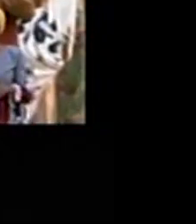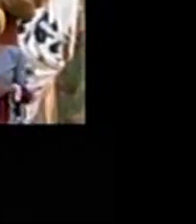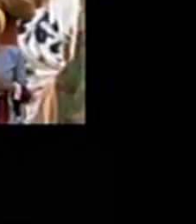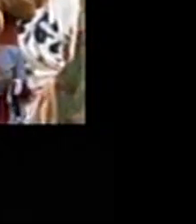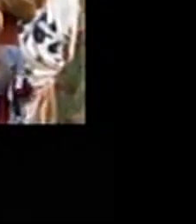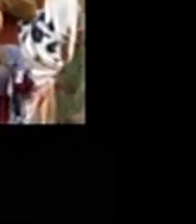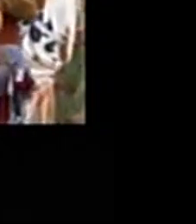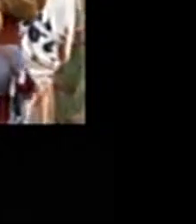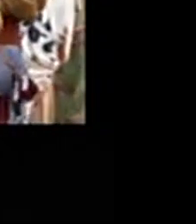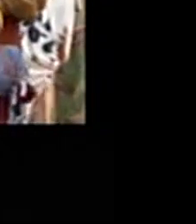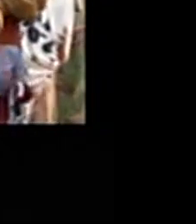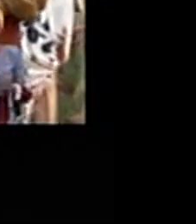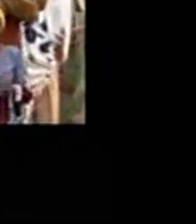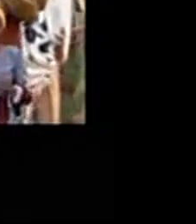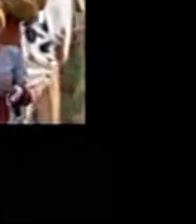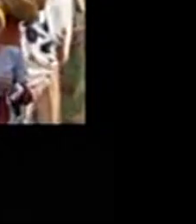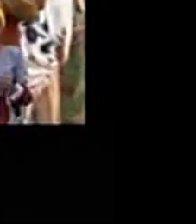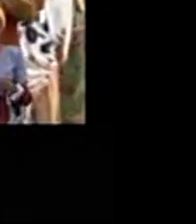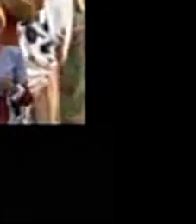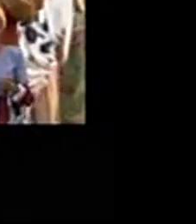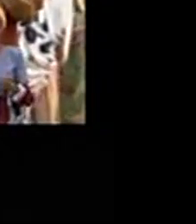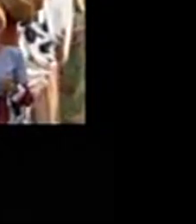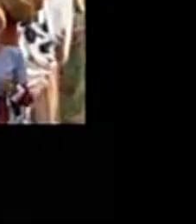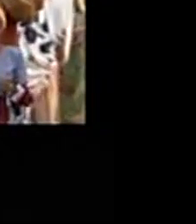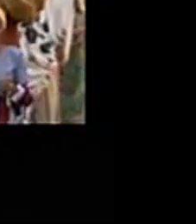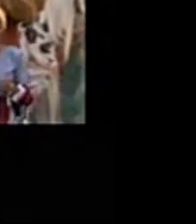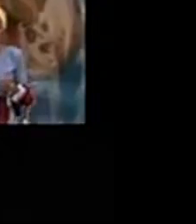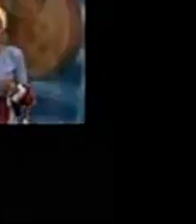is sink inside